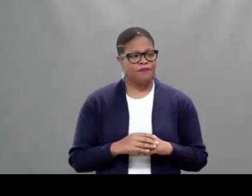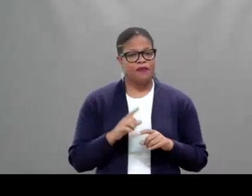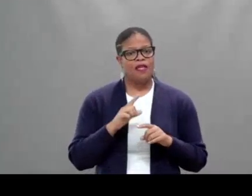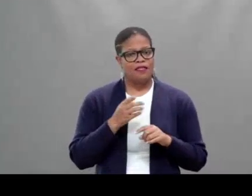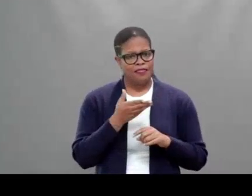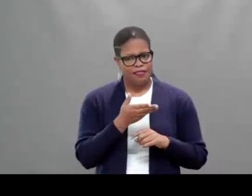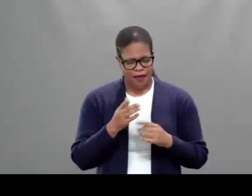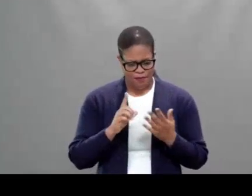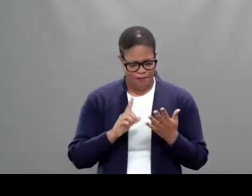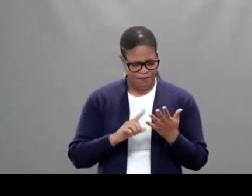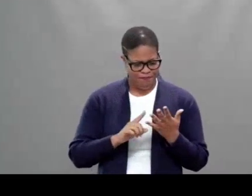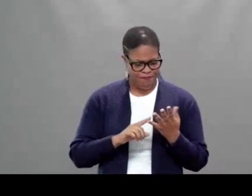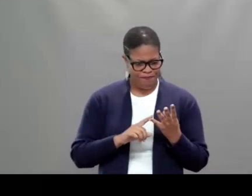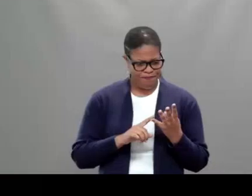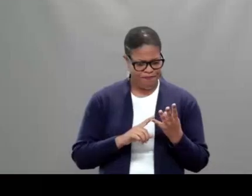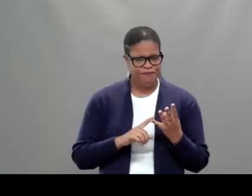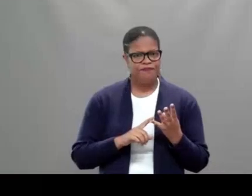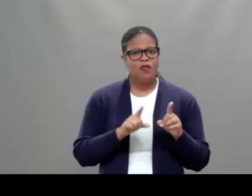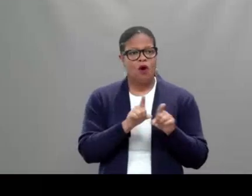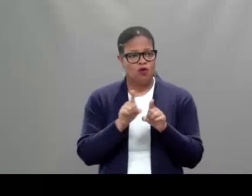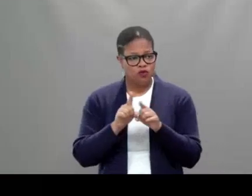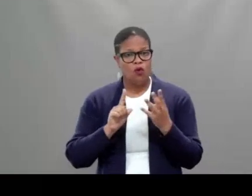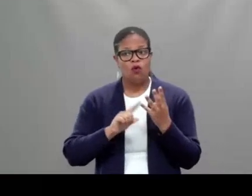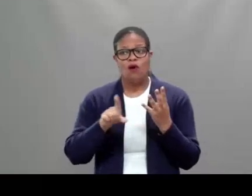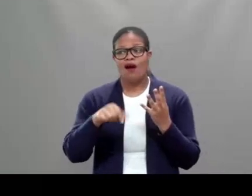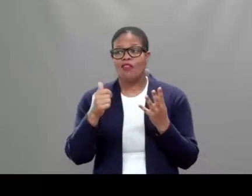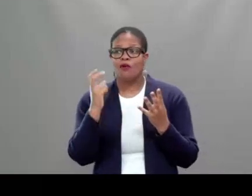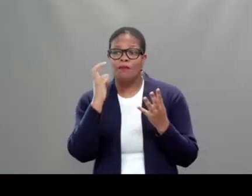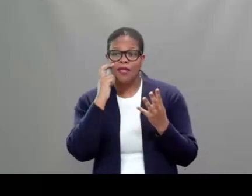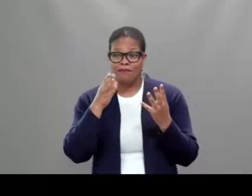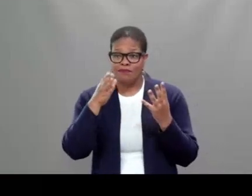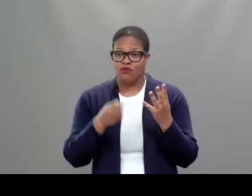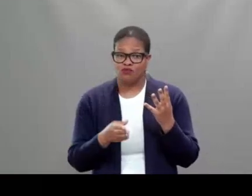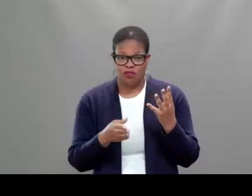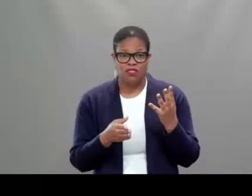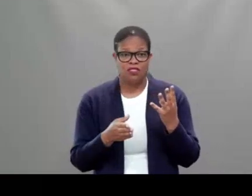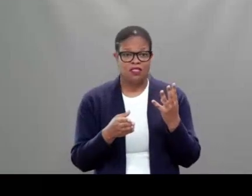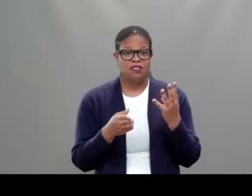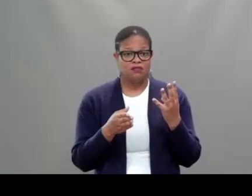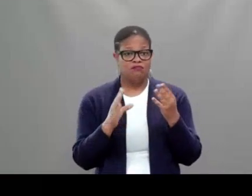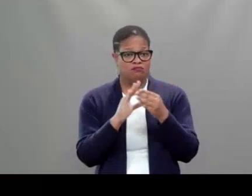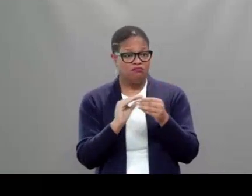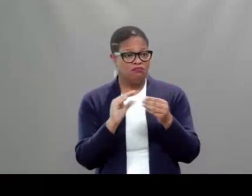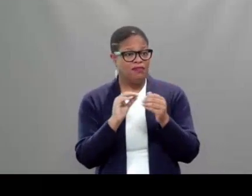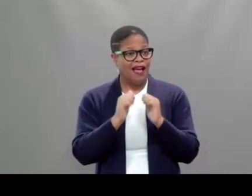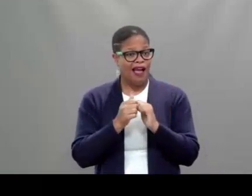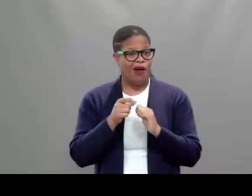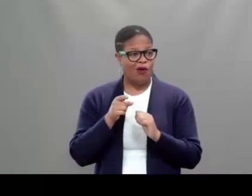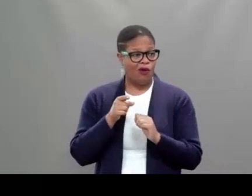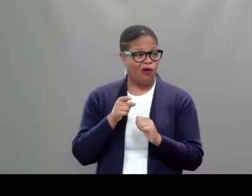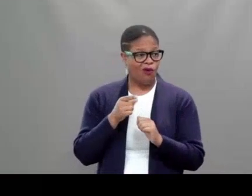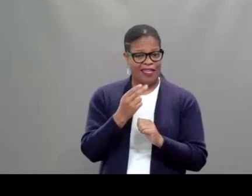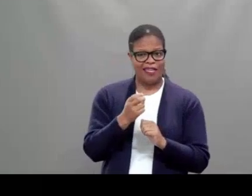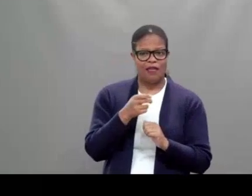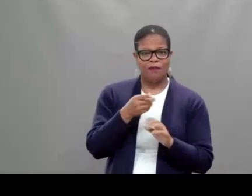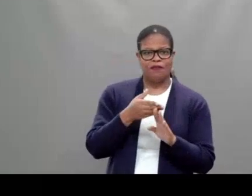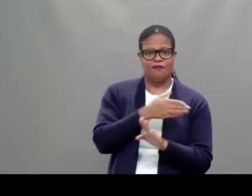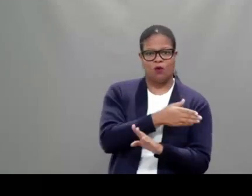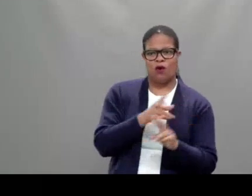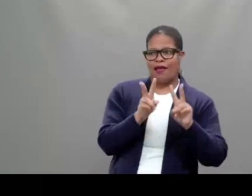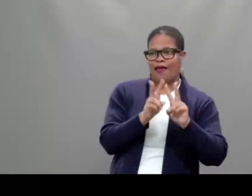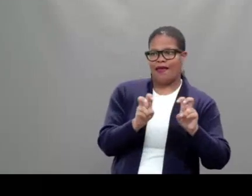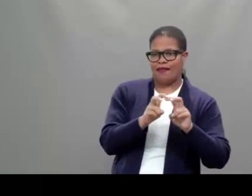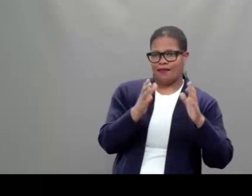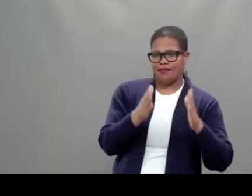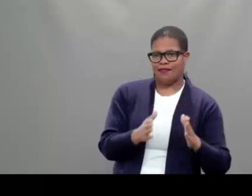there was a blind person that was talking about, how he's become, he was an